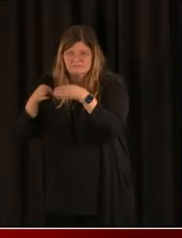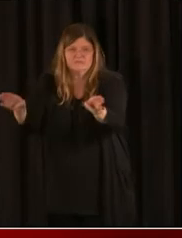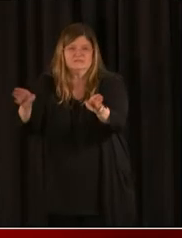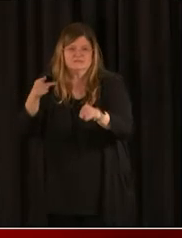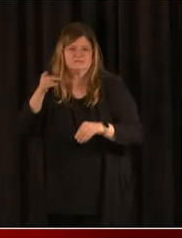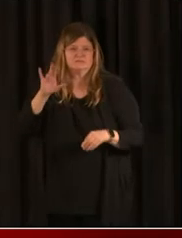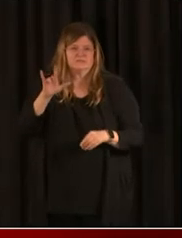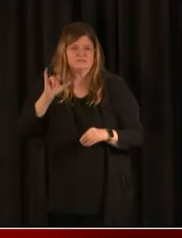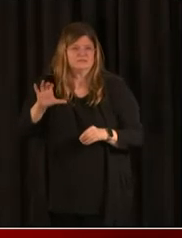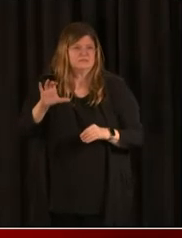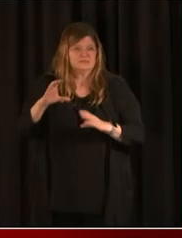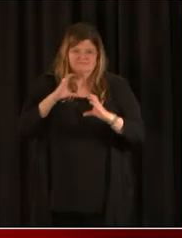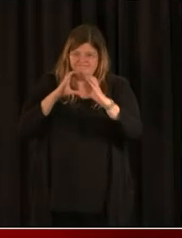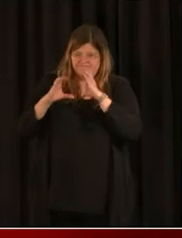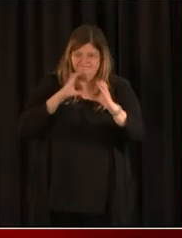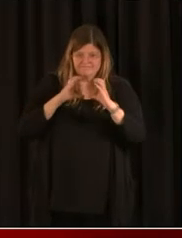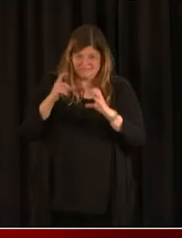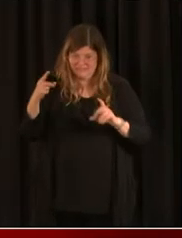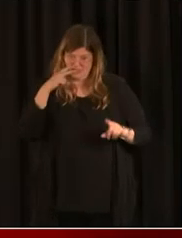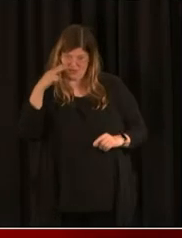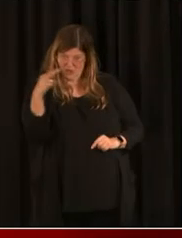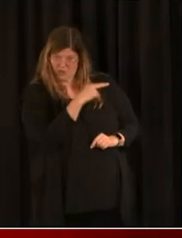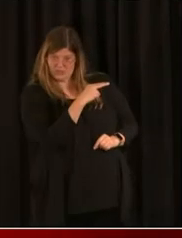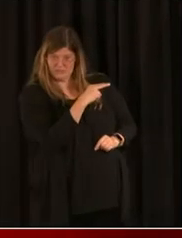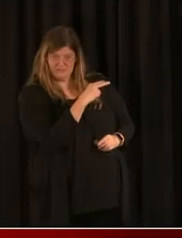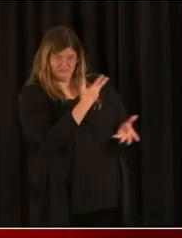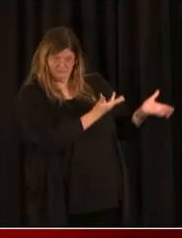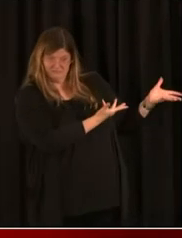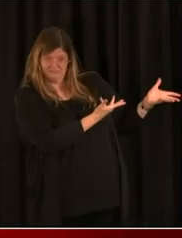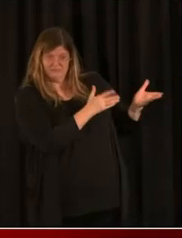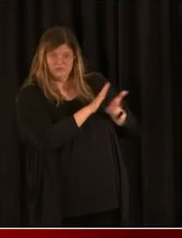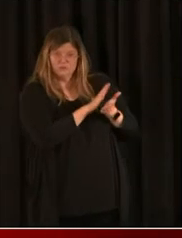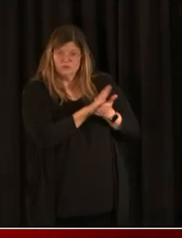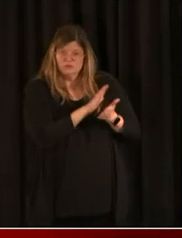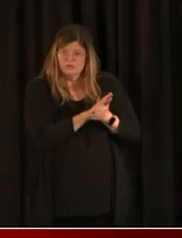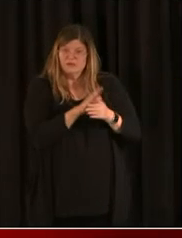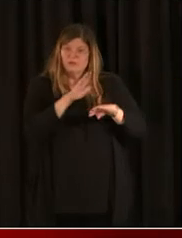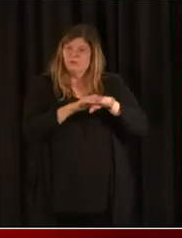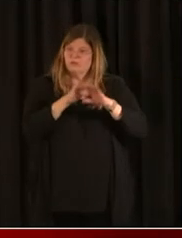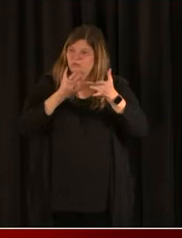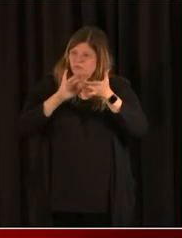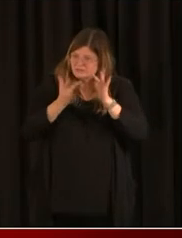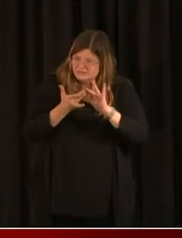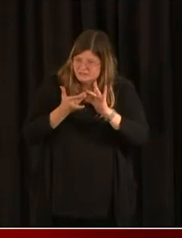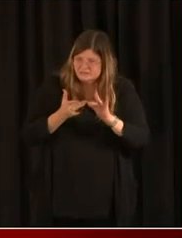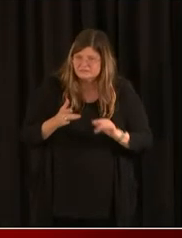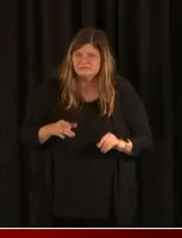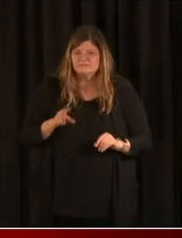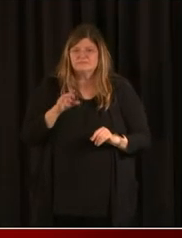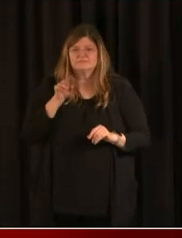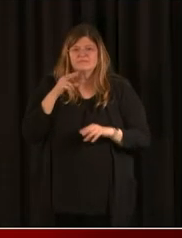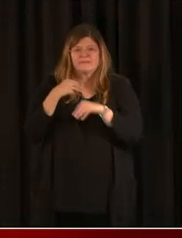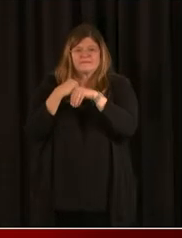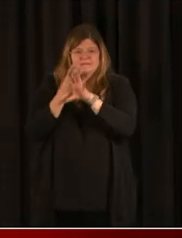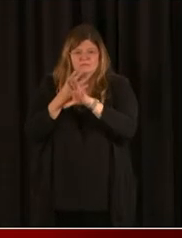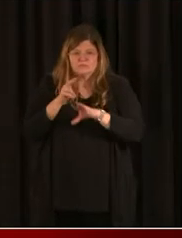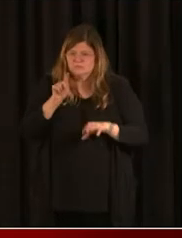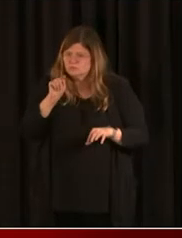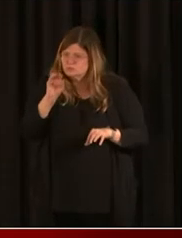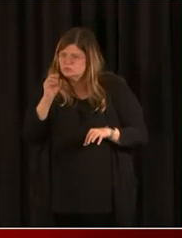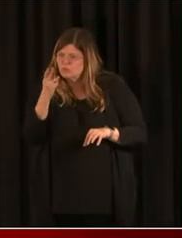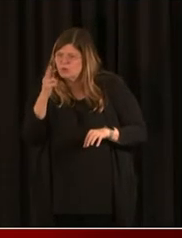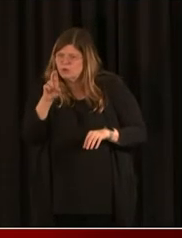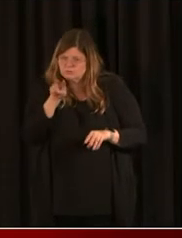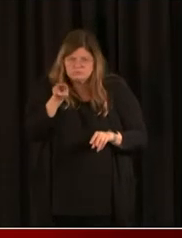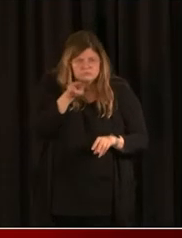transparent view into our daily operations. To share a little bit more about our COVID-19 commitments, I'm going to